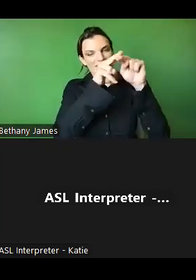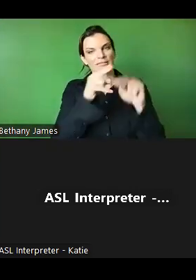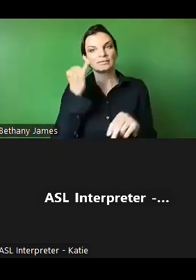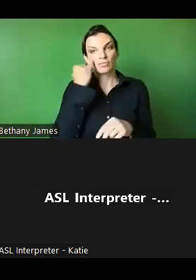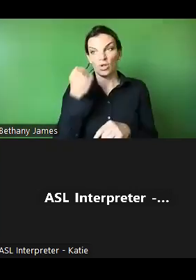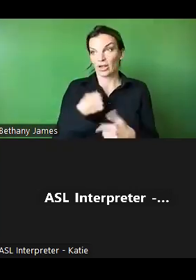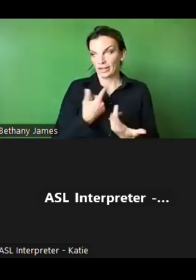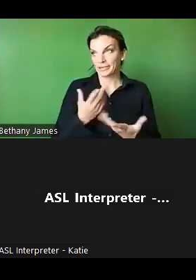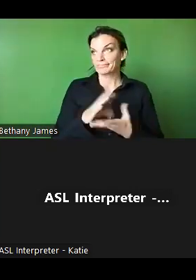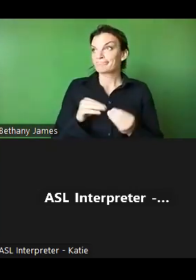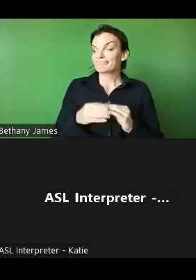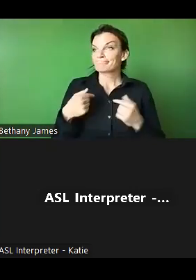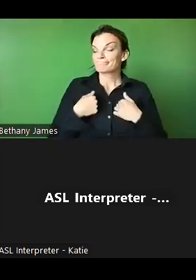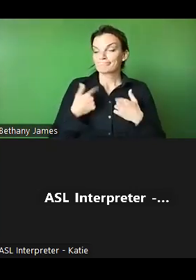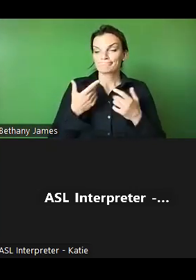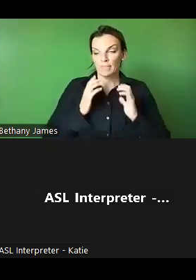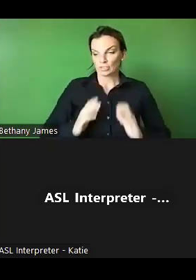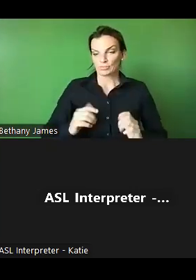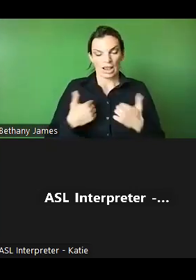identify one, then to